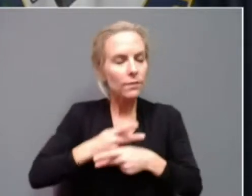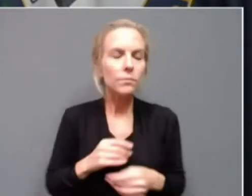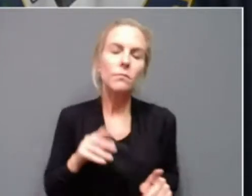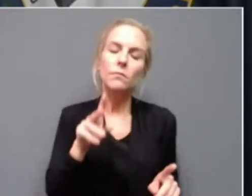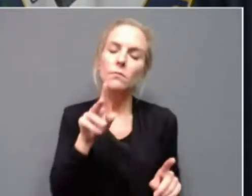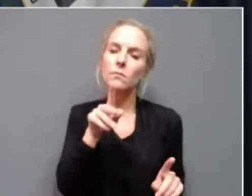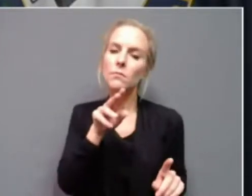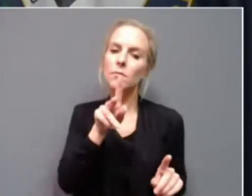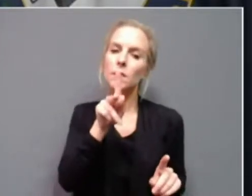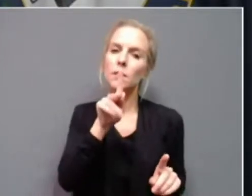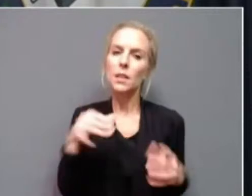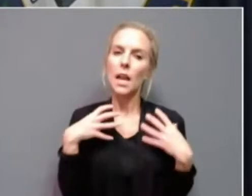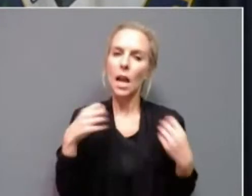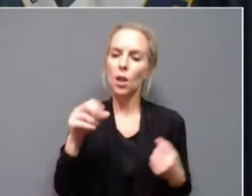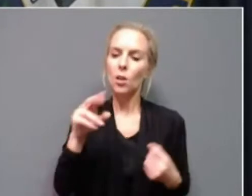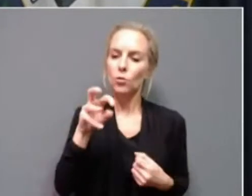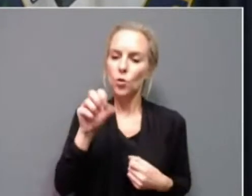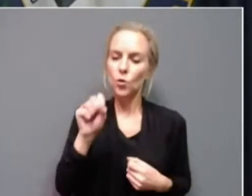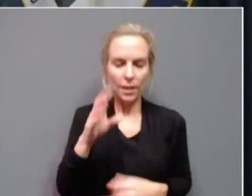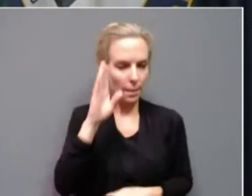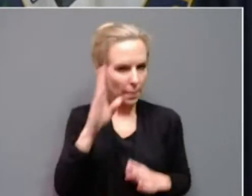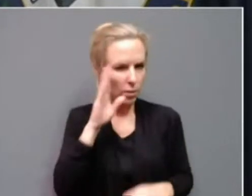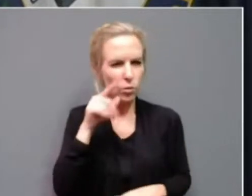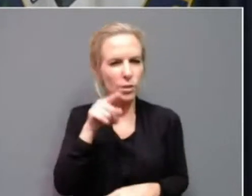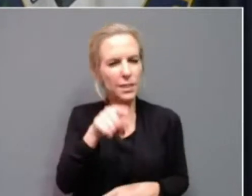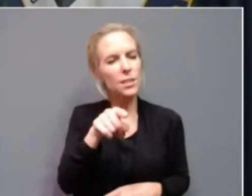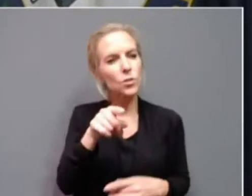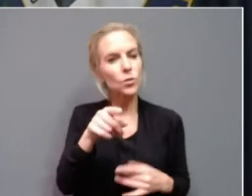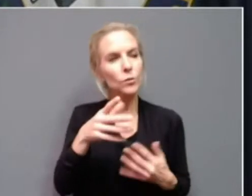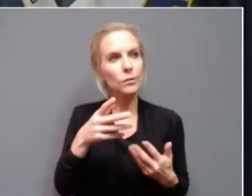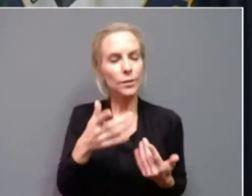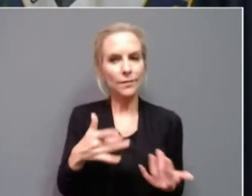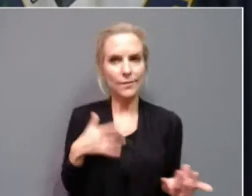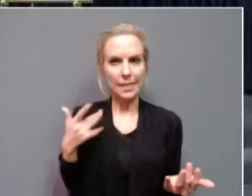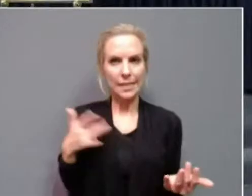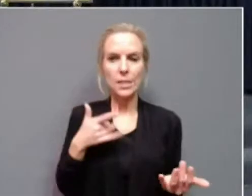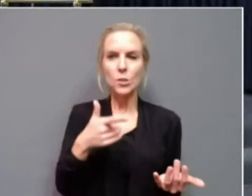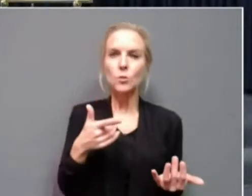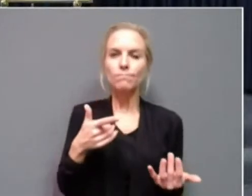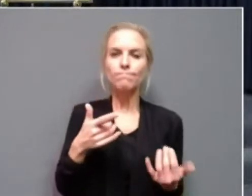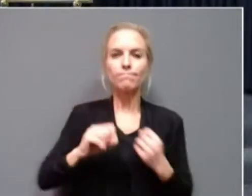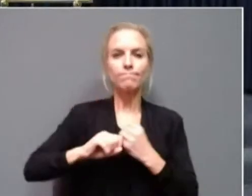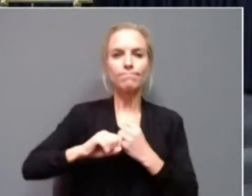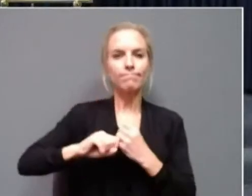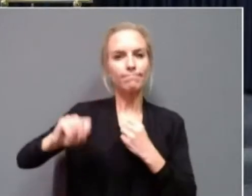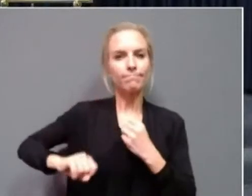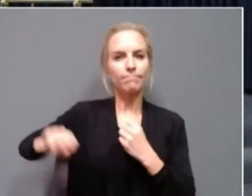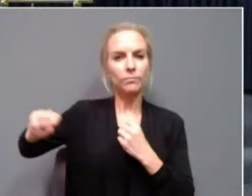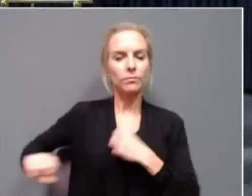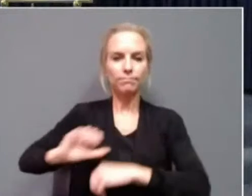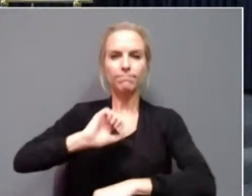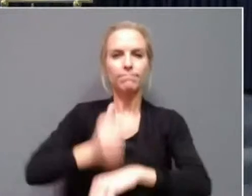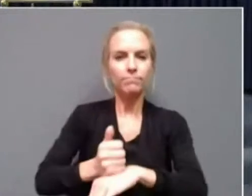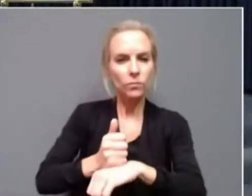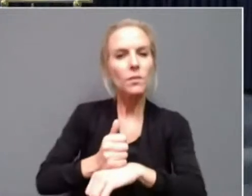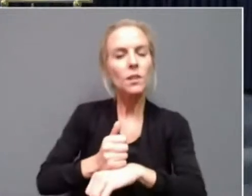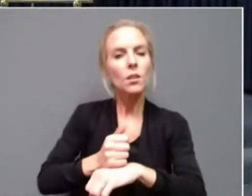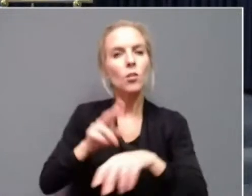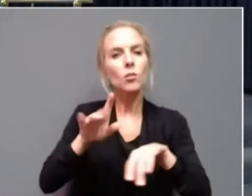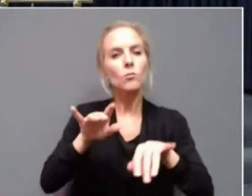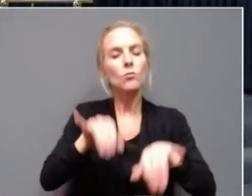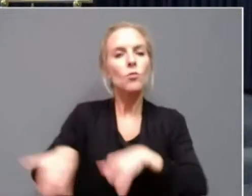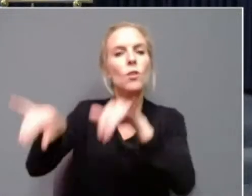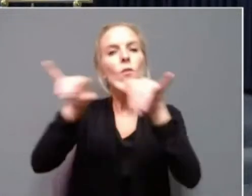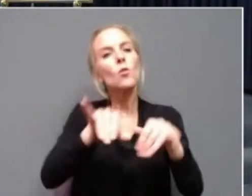Hi, Governor. Did you wait too long to institute this universal school mask mandate, as Republicans